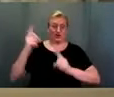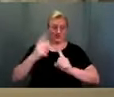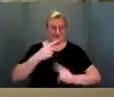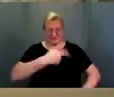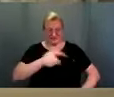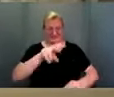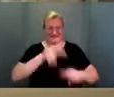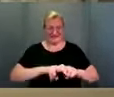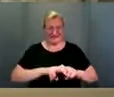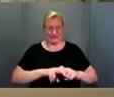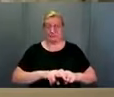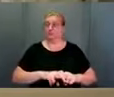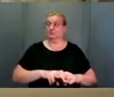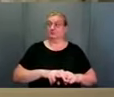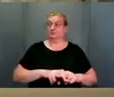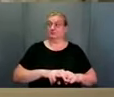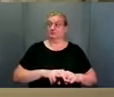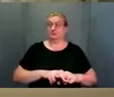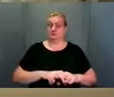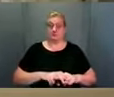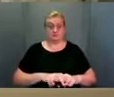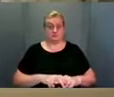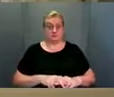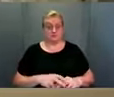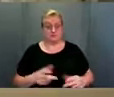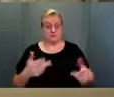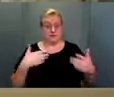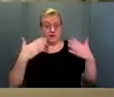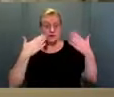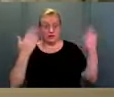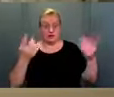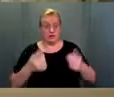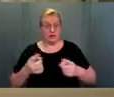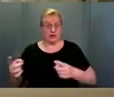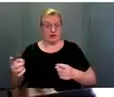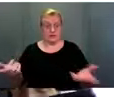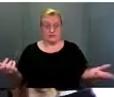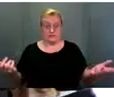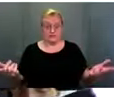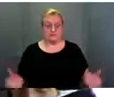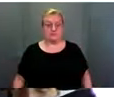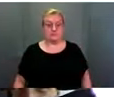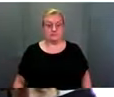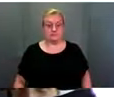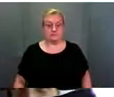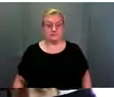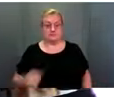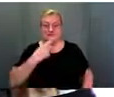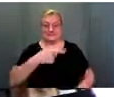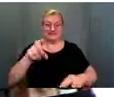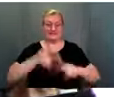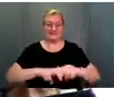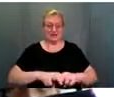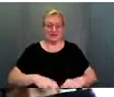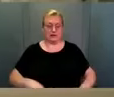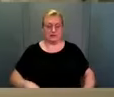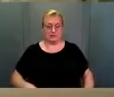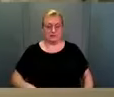down. Think to myself, did I miss his perm up or something? I don't know what was up. He said, "Sit down, I want to talk to you. Let me tell